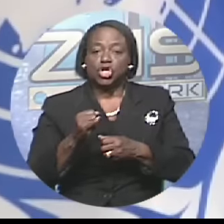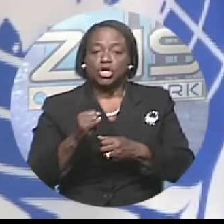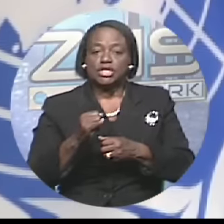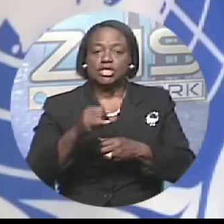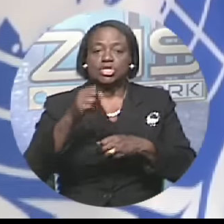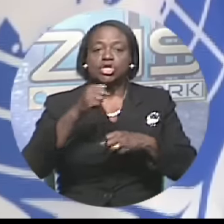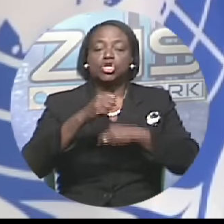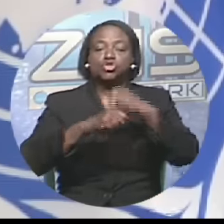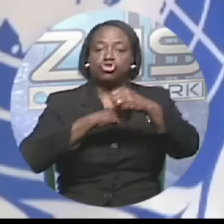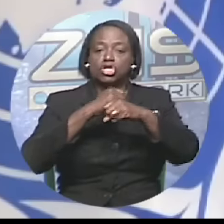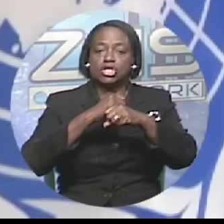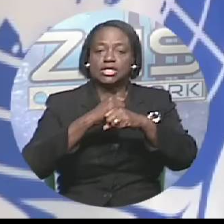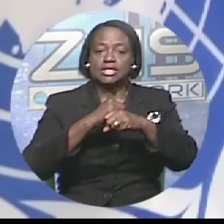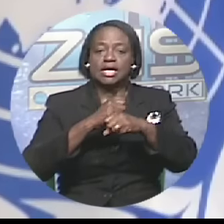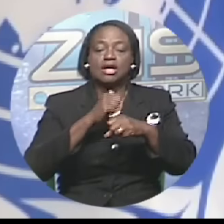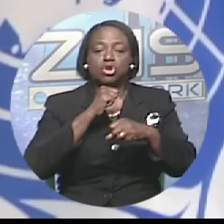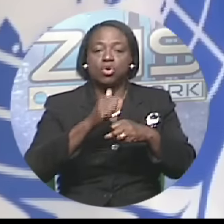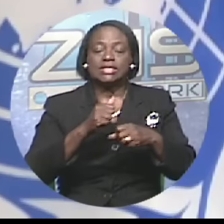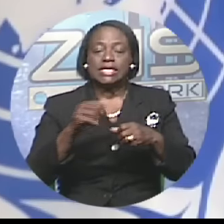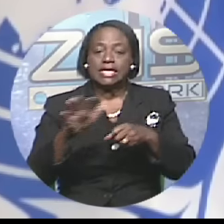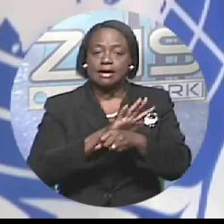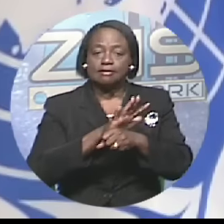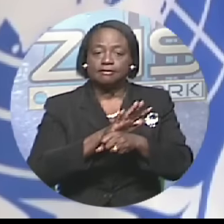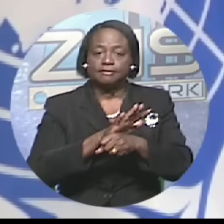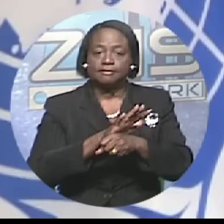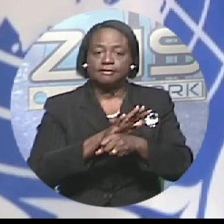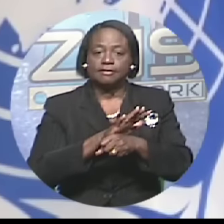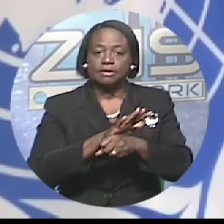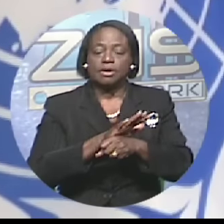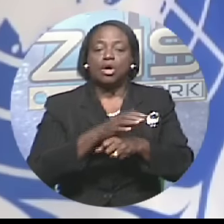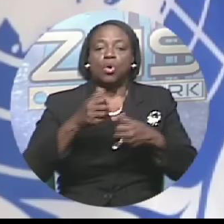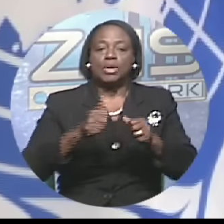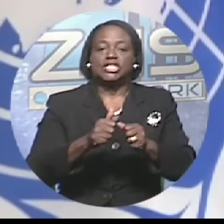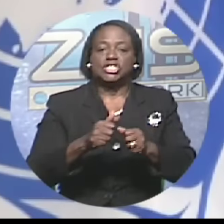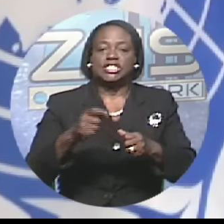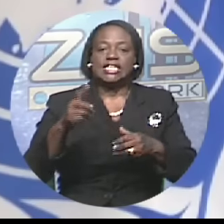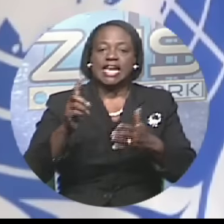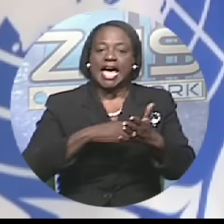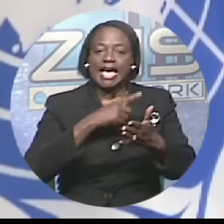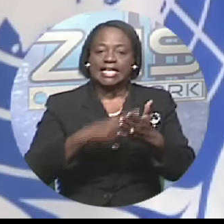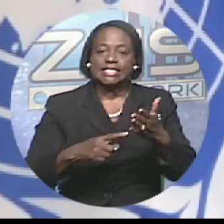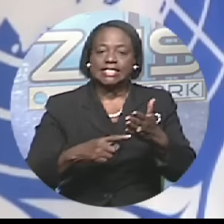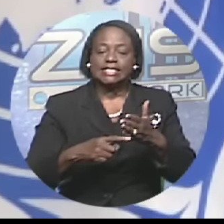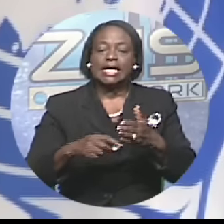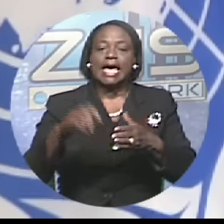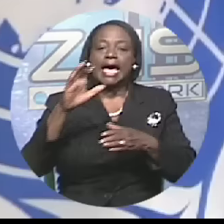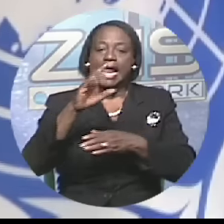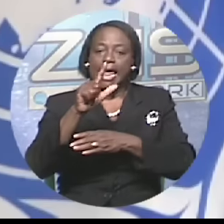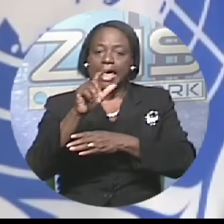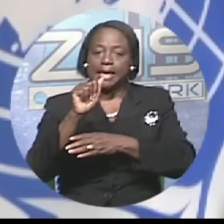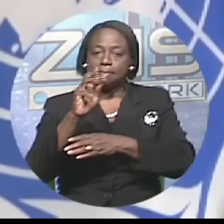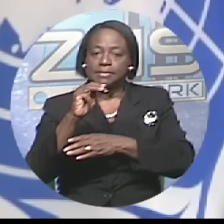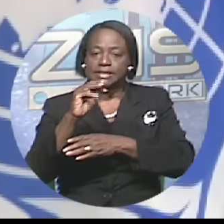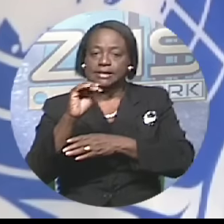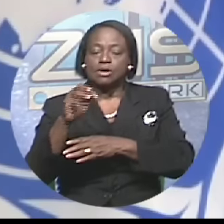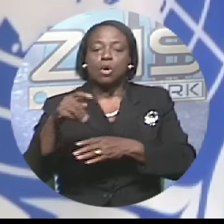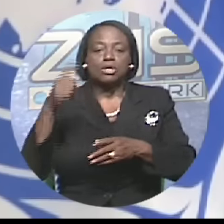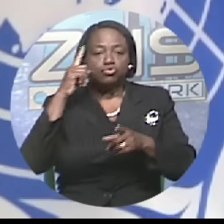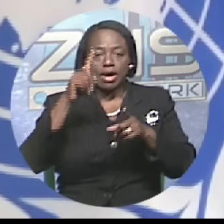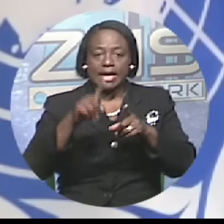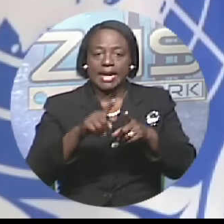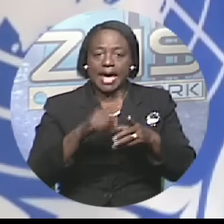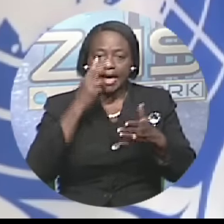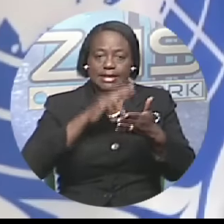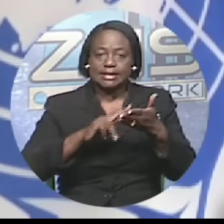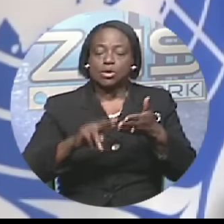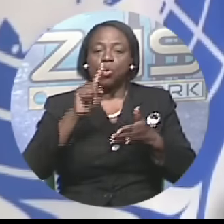and often rely on legalisms which deny legitimate claims. Secondly, we must recognize the $100 billion per